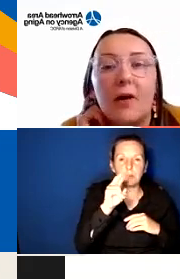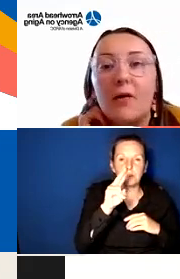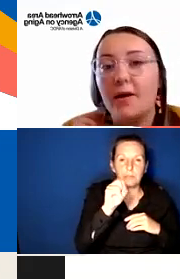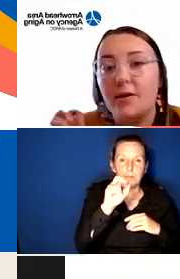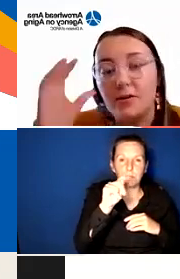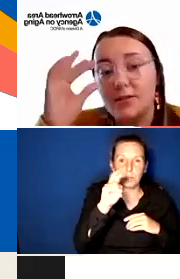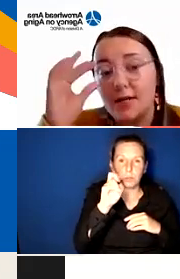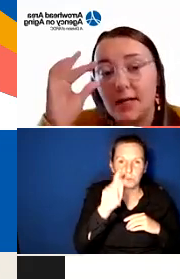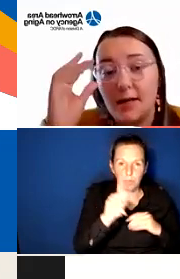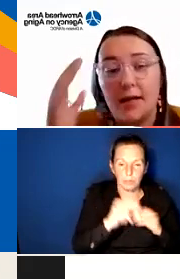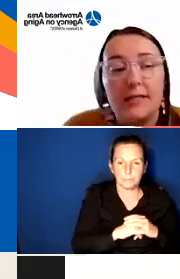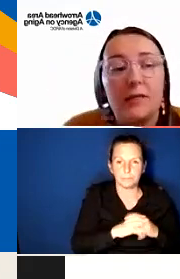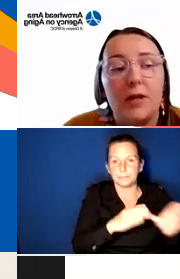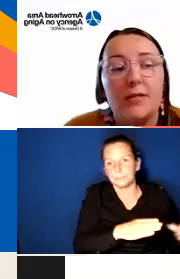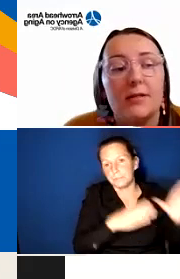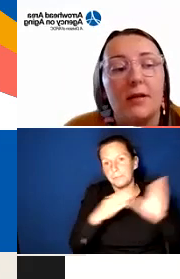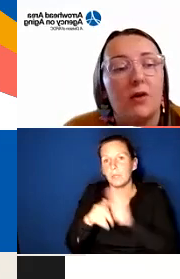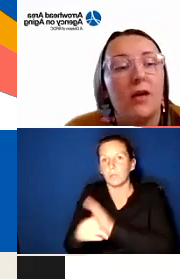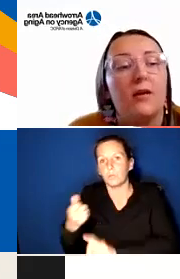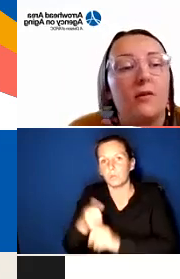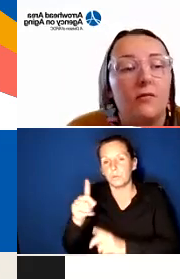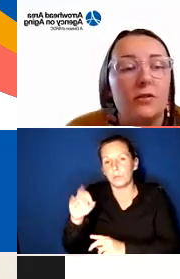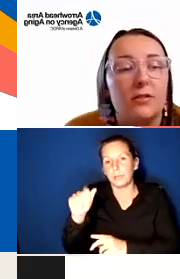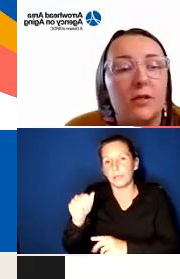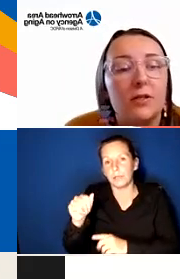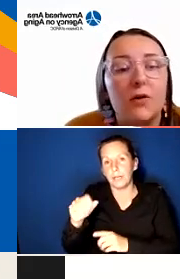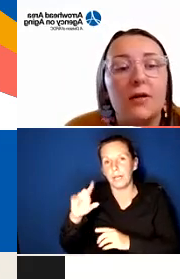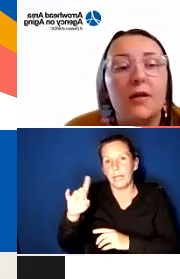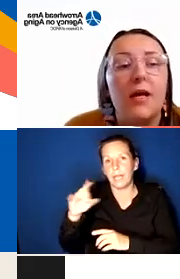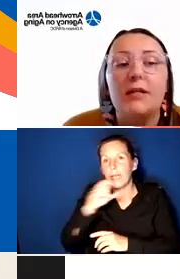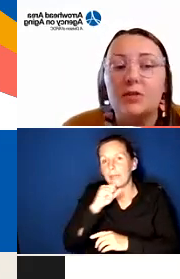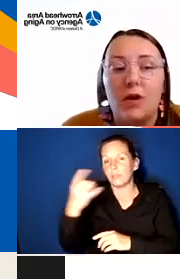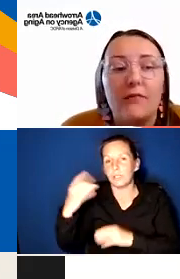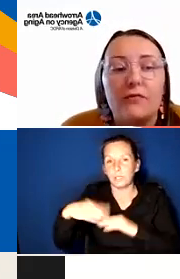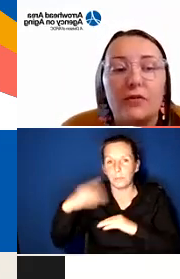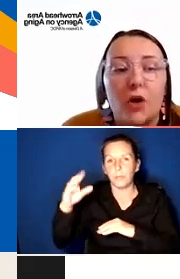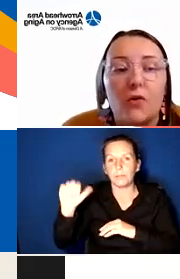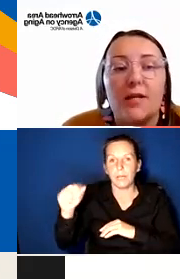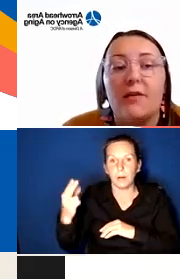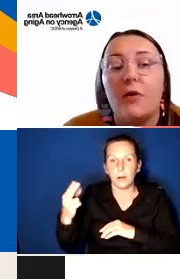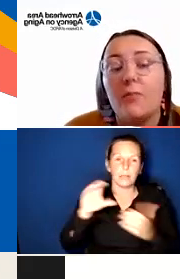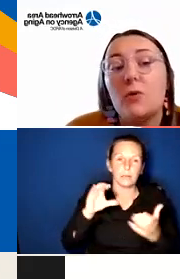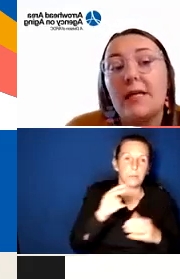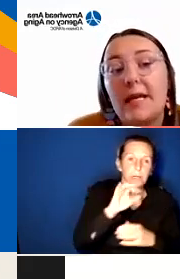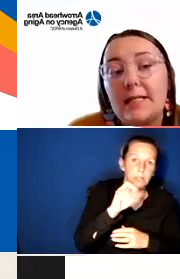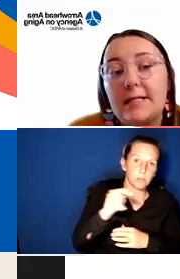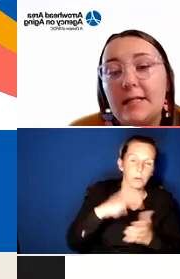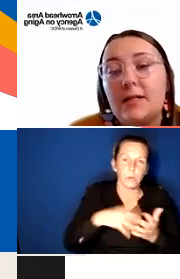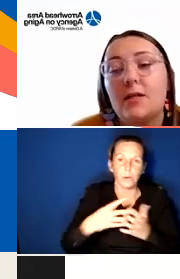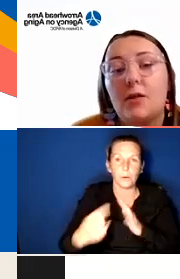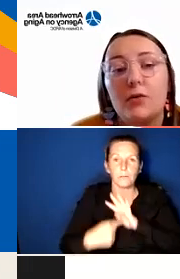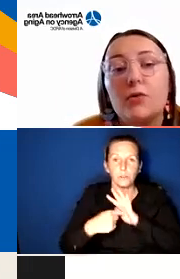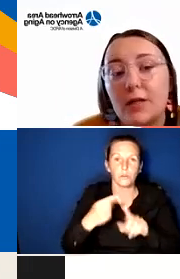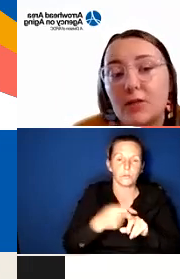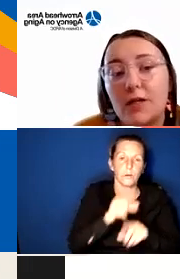Looking now at our suicide data, 18 plus in the Arrowhead versus Minnesota, this graph shows that from